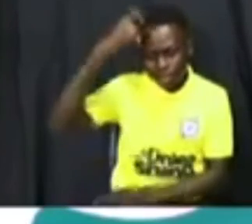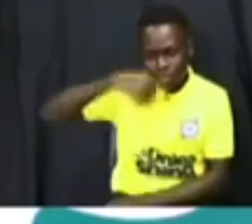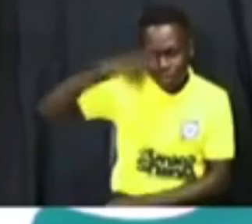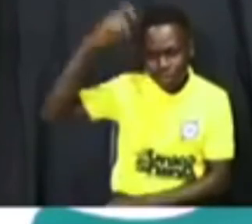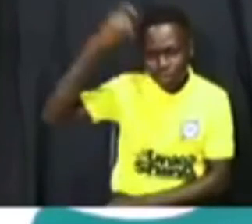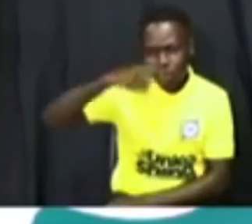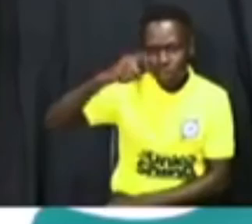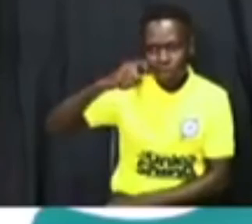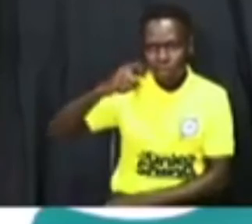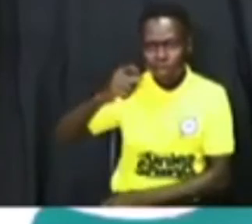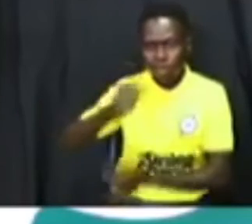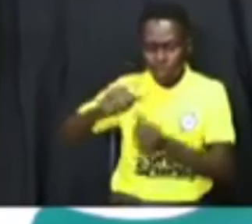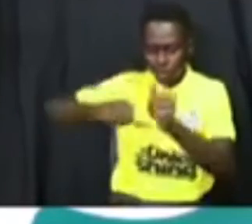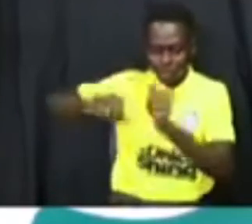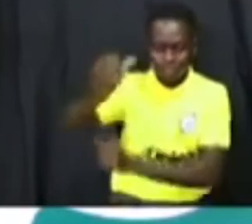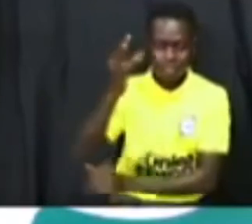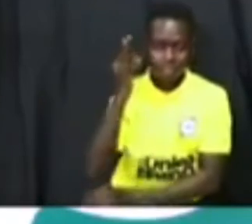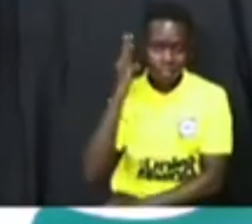future,